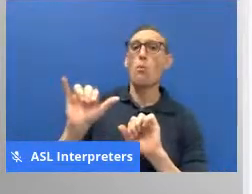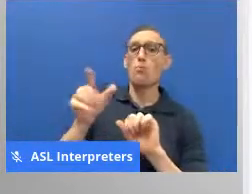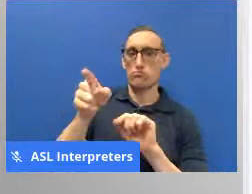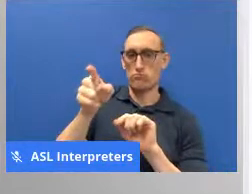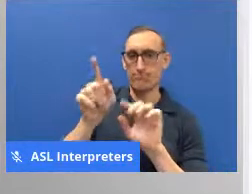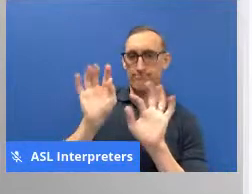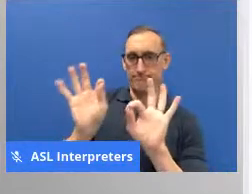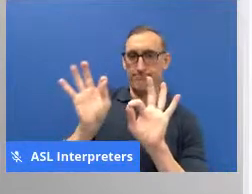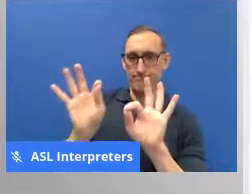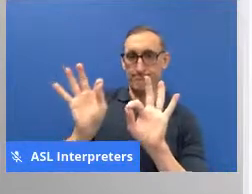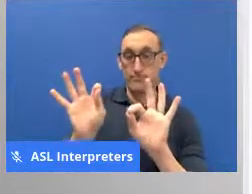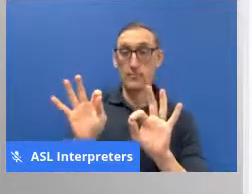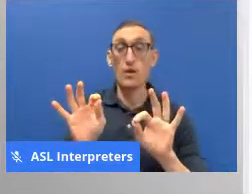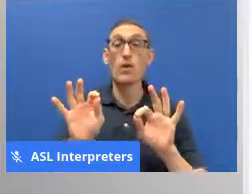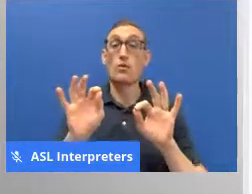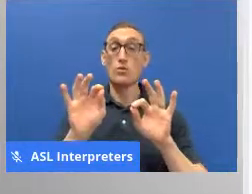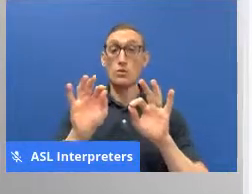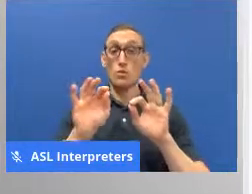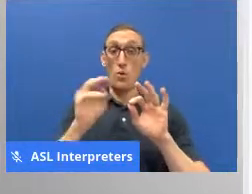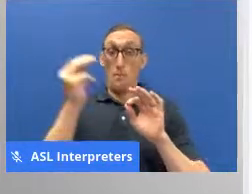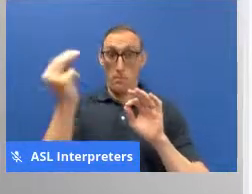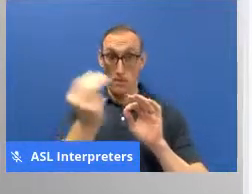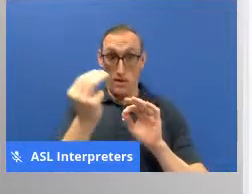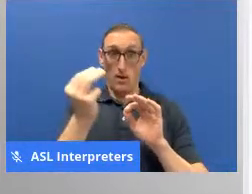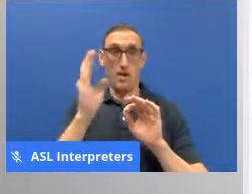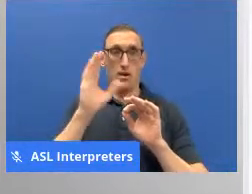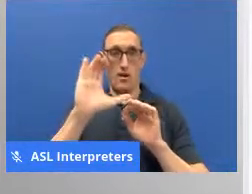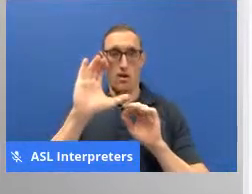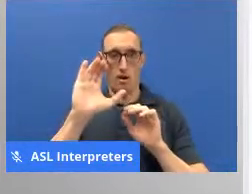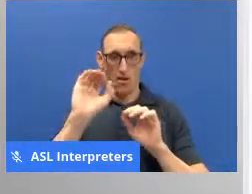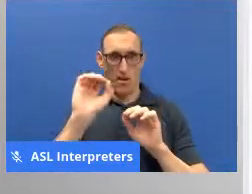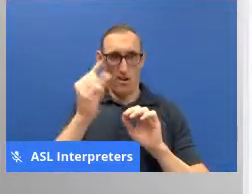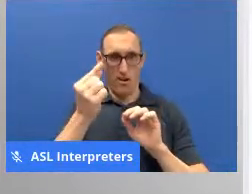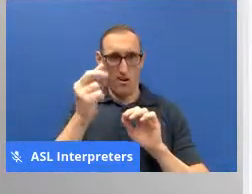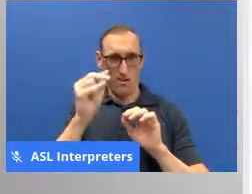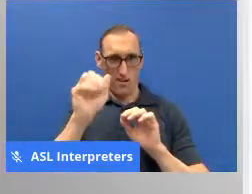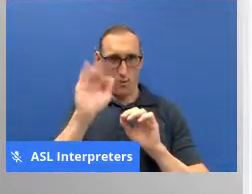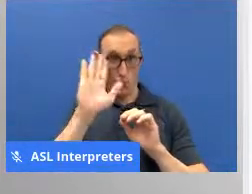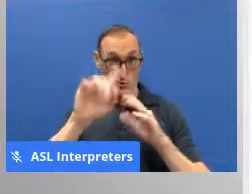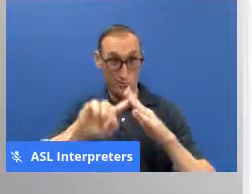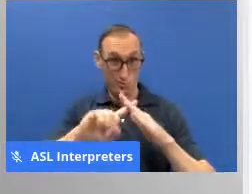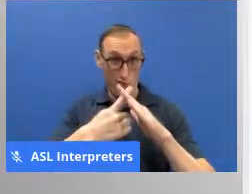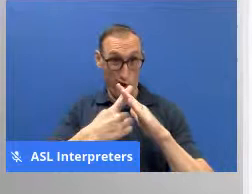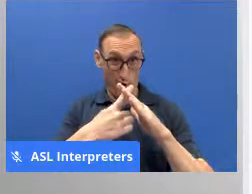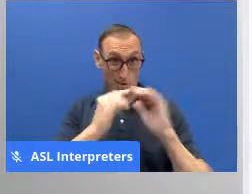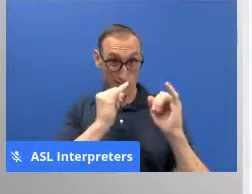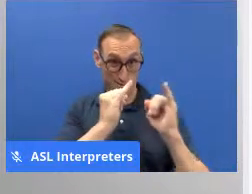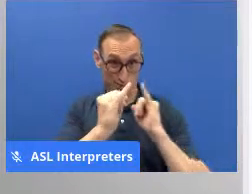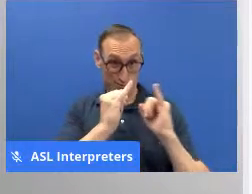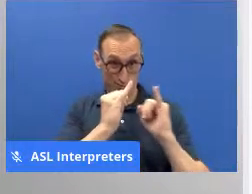So Monday, they will begin interviews. I don't know if you can enlarge it any or not, Ms. Palmer, but they will